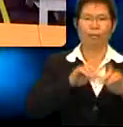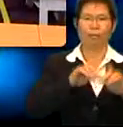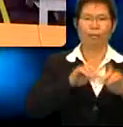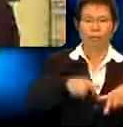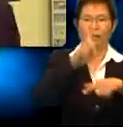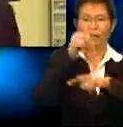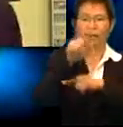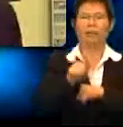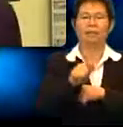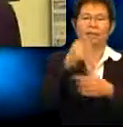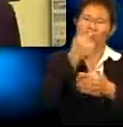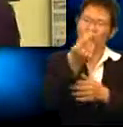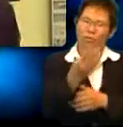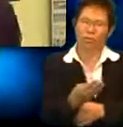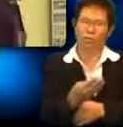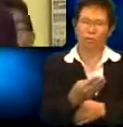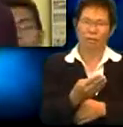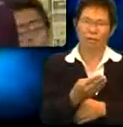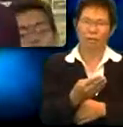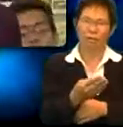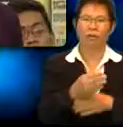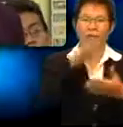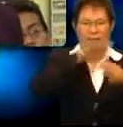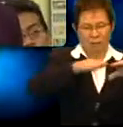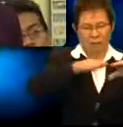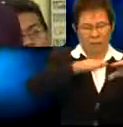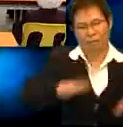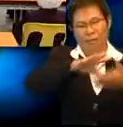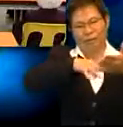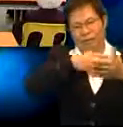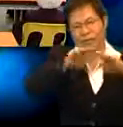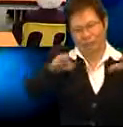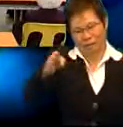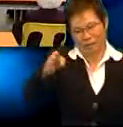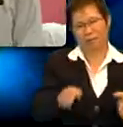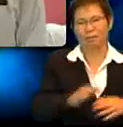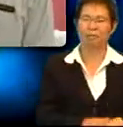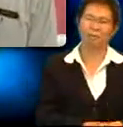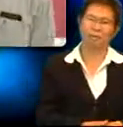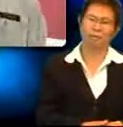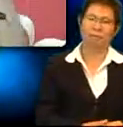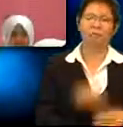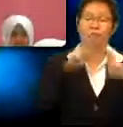We can group the data into several class intervals and record them in a table. Very good.